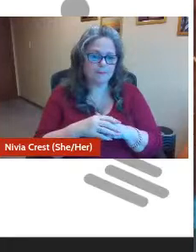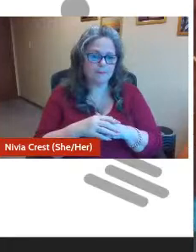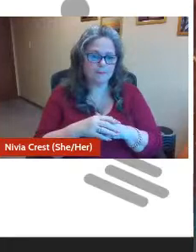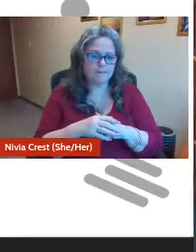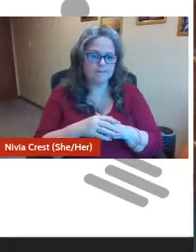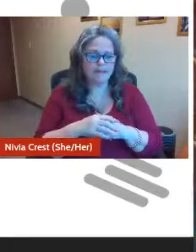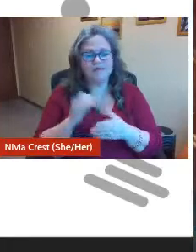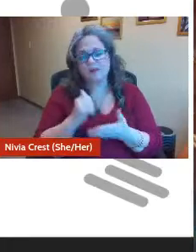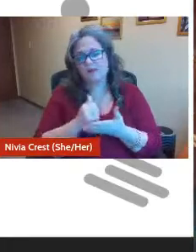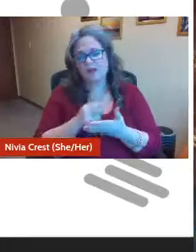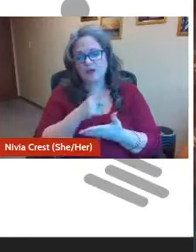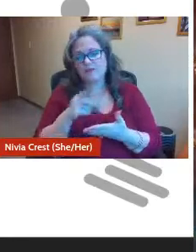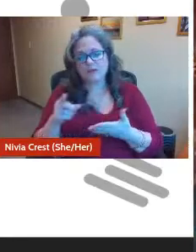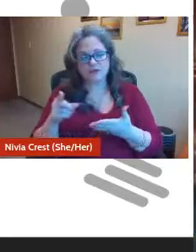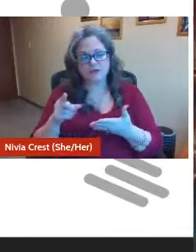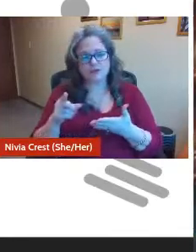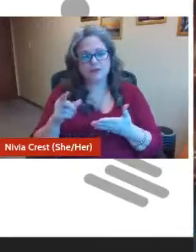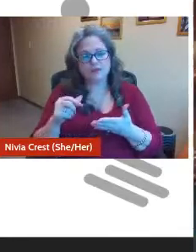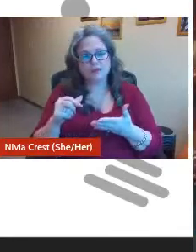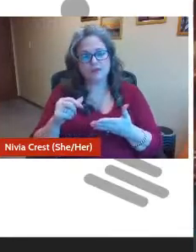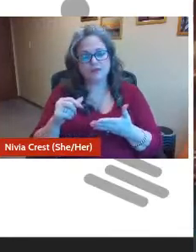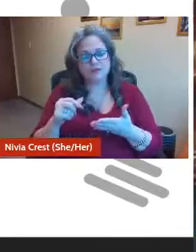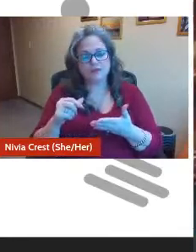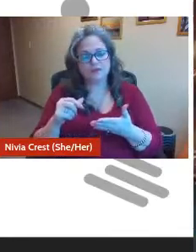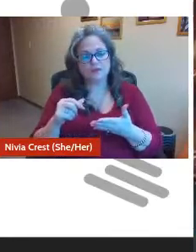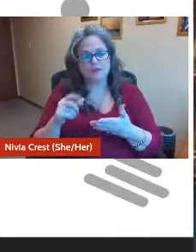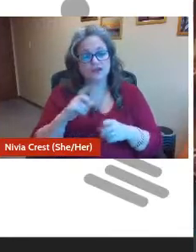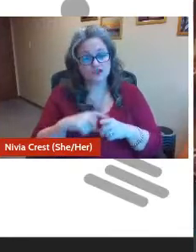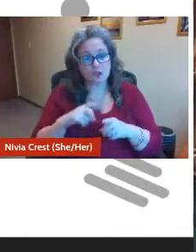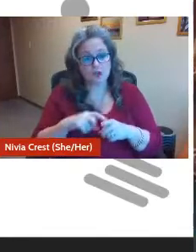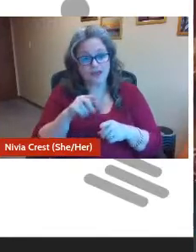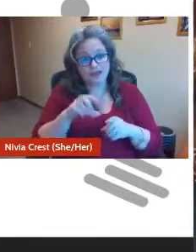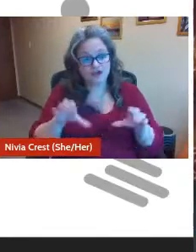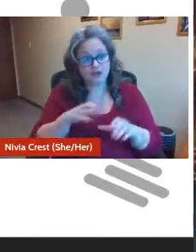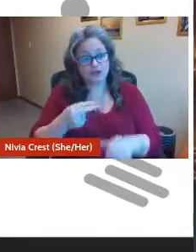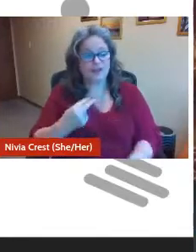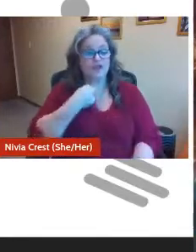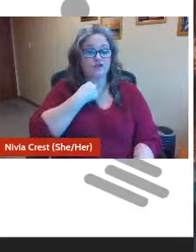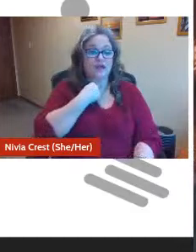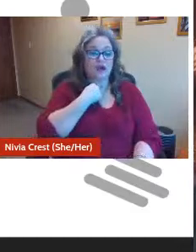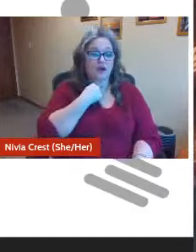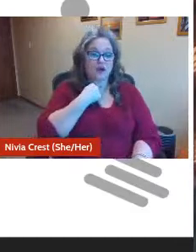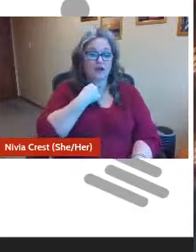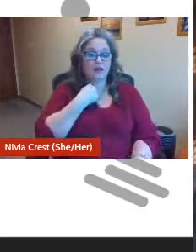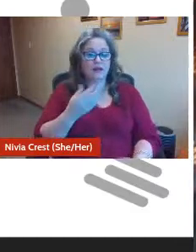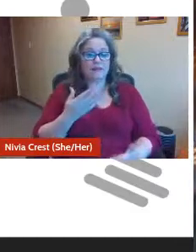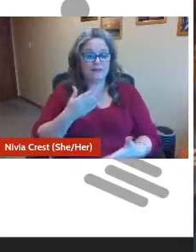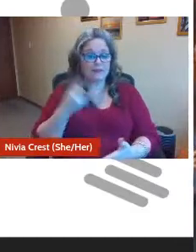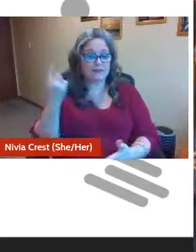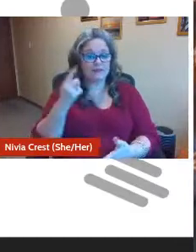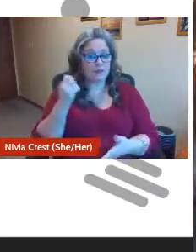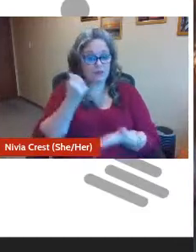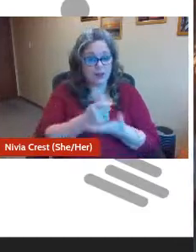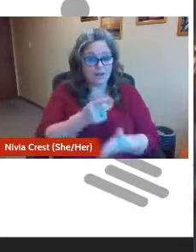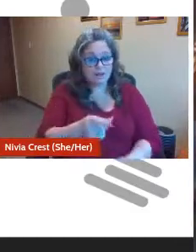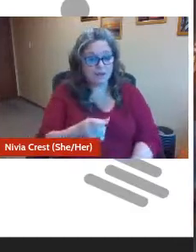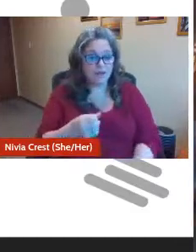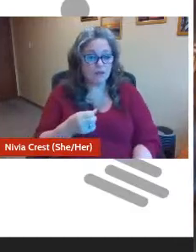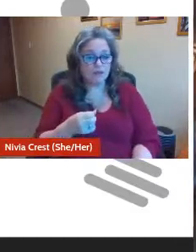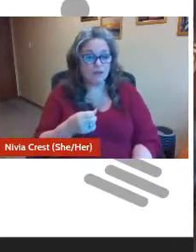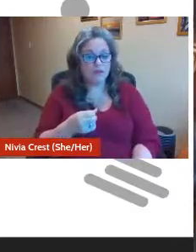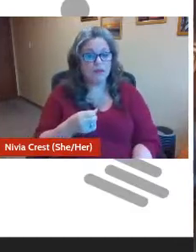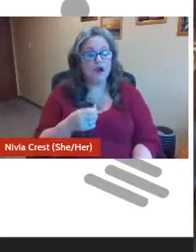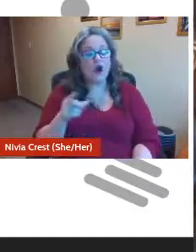help you to get further in the sewing that you're doing where you were stuck on, you'll be able to help you say, oh, this is how it goes like